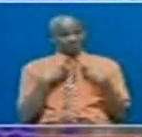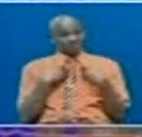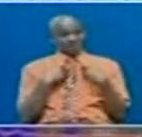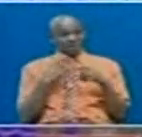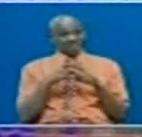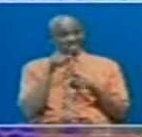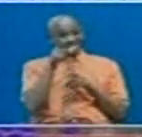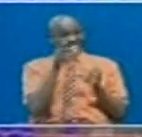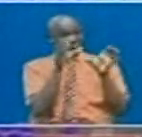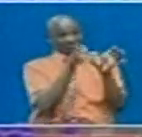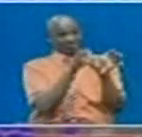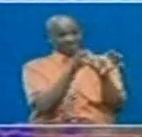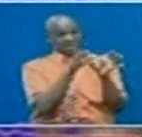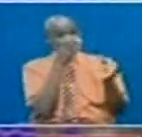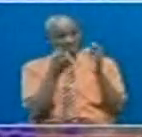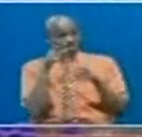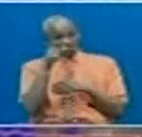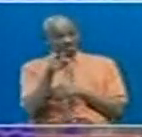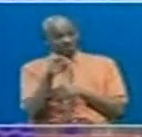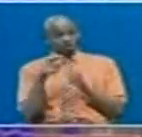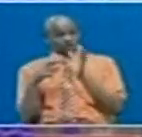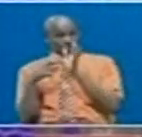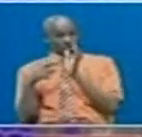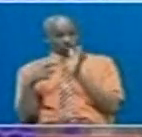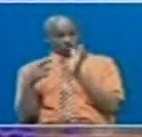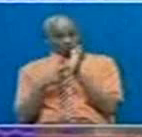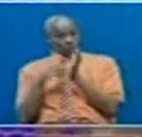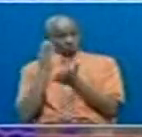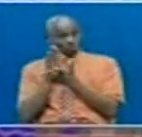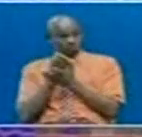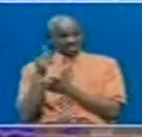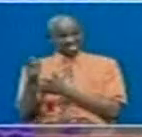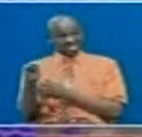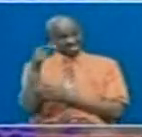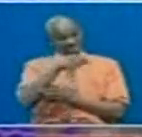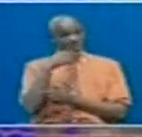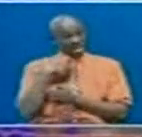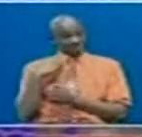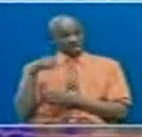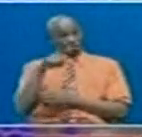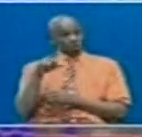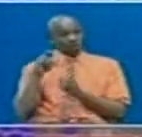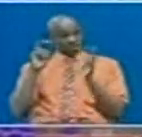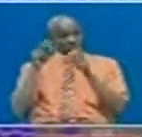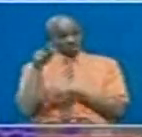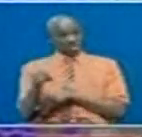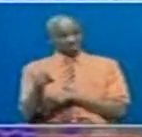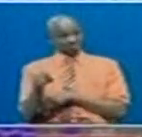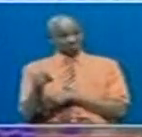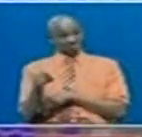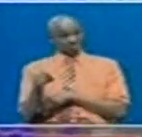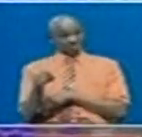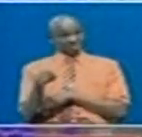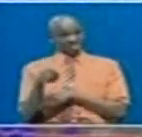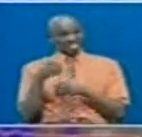that kite could be the one that is being shown, but in reality, it's really a local issue that is